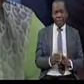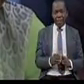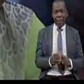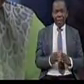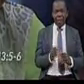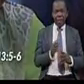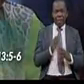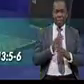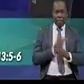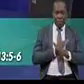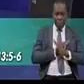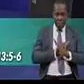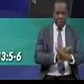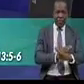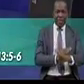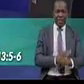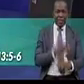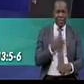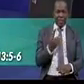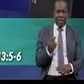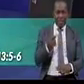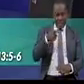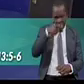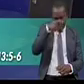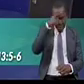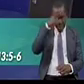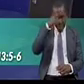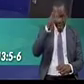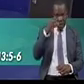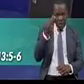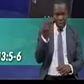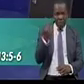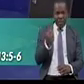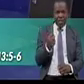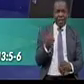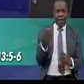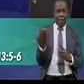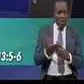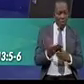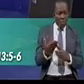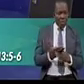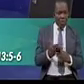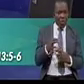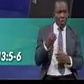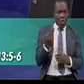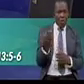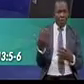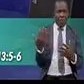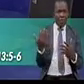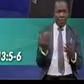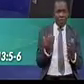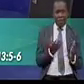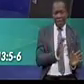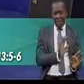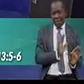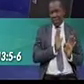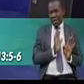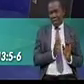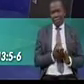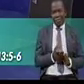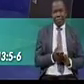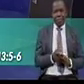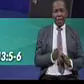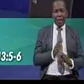giants of the obstacles of faith. Preventing the giants. Yes, there